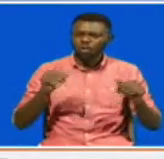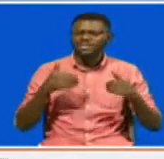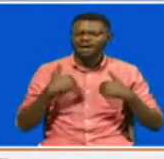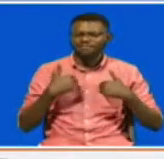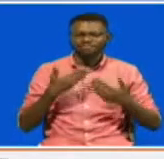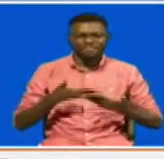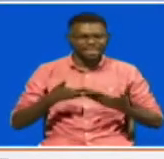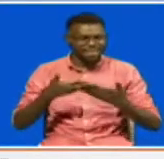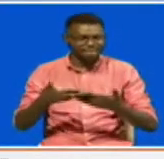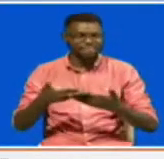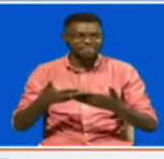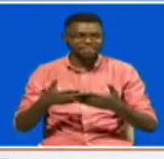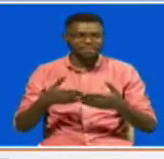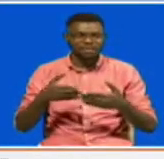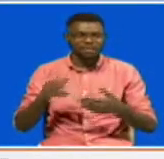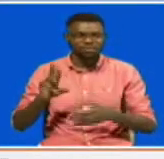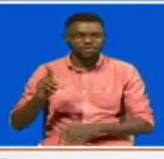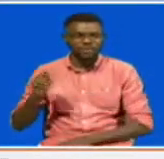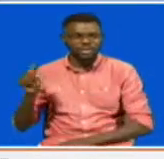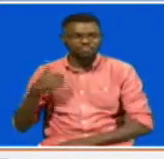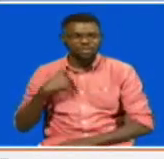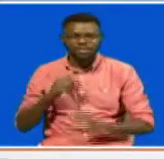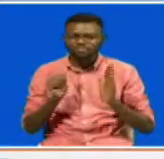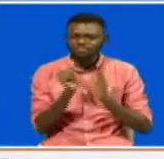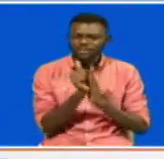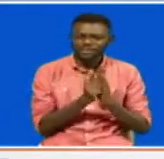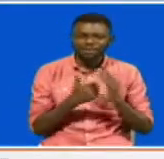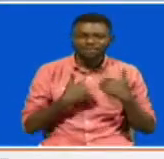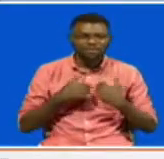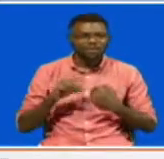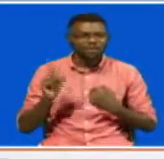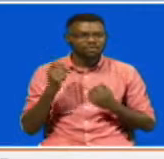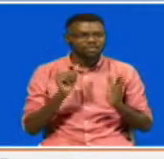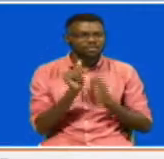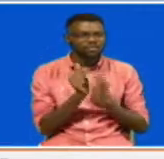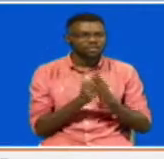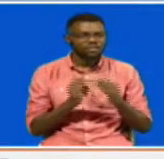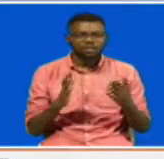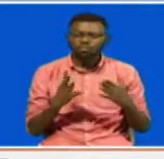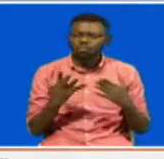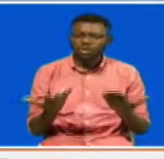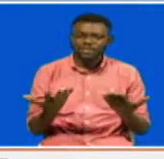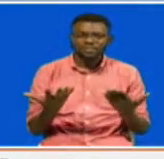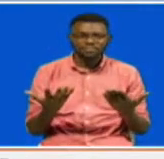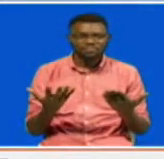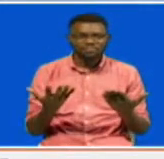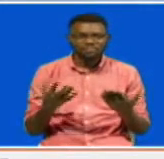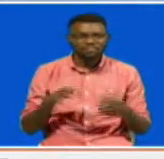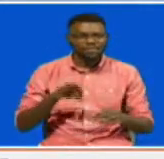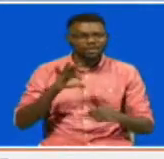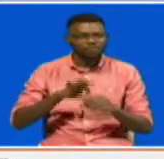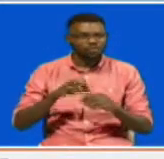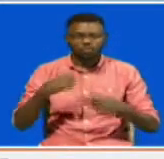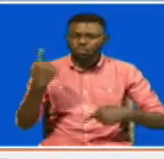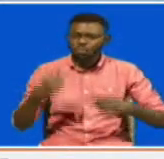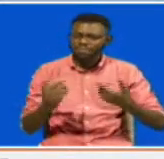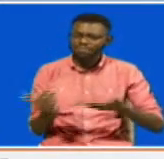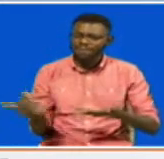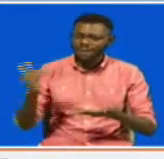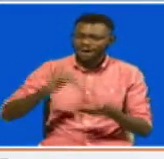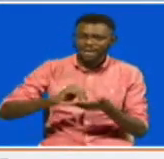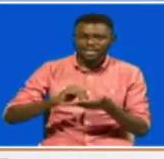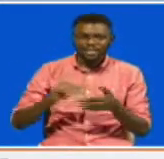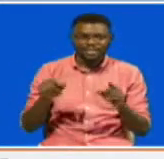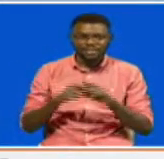next level. I have an agenda for this party. My first agenda is to ensure that we seek re-election and Honorable